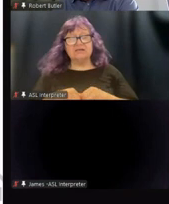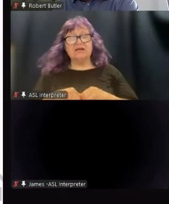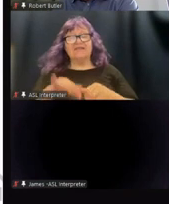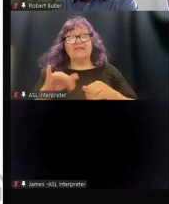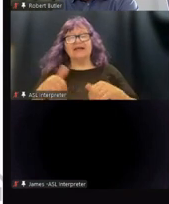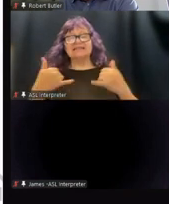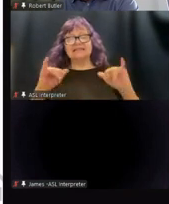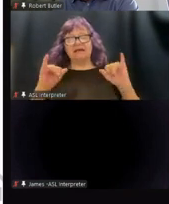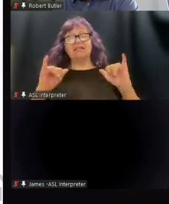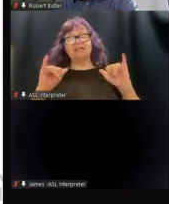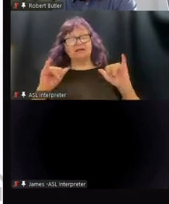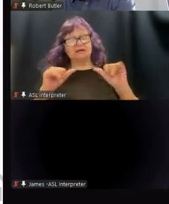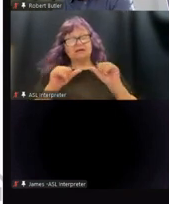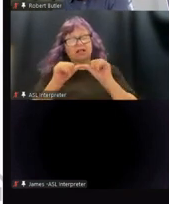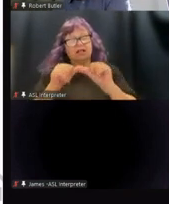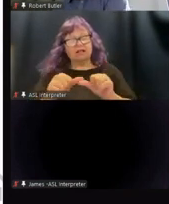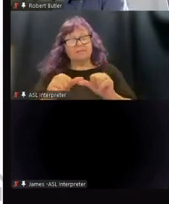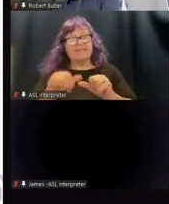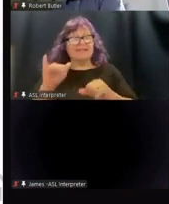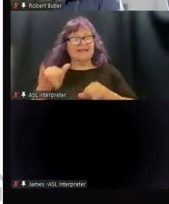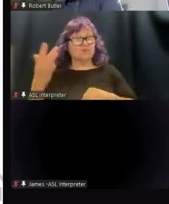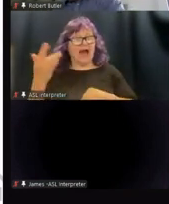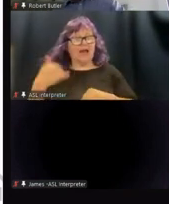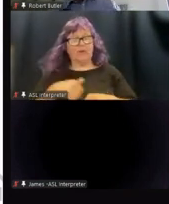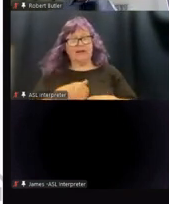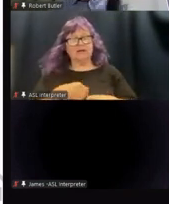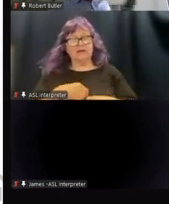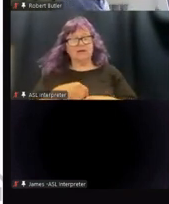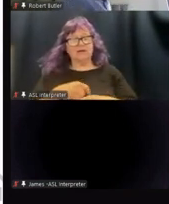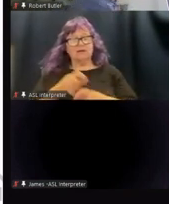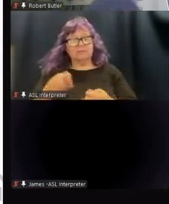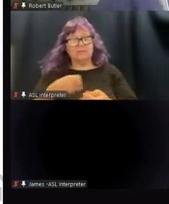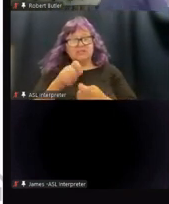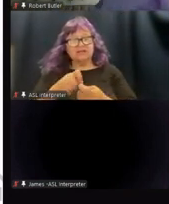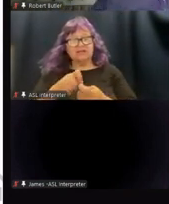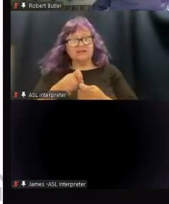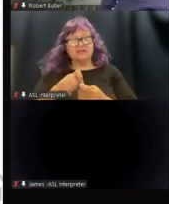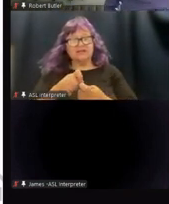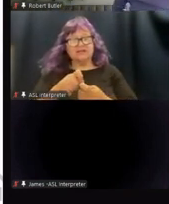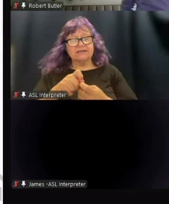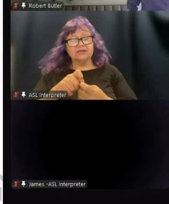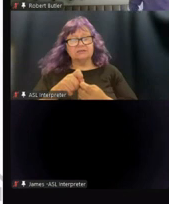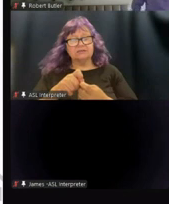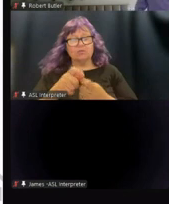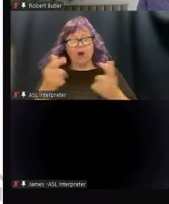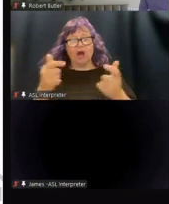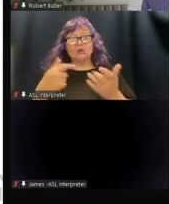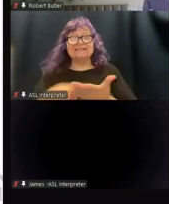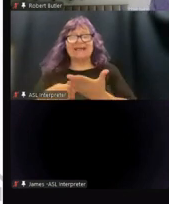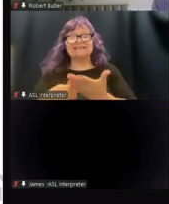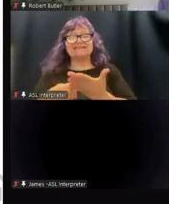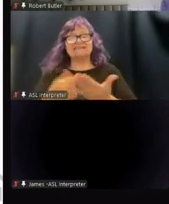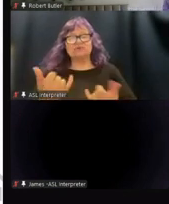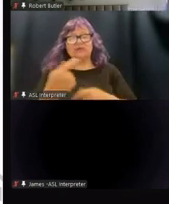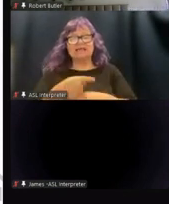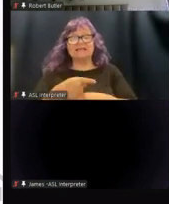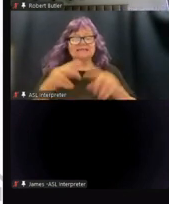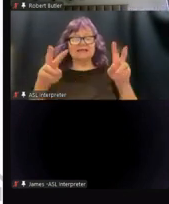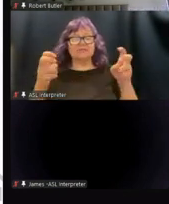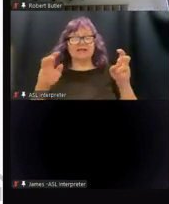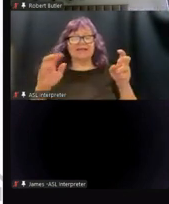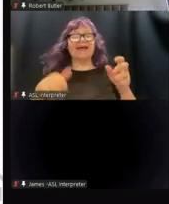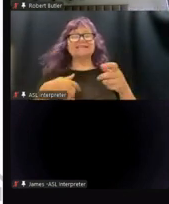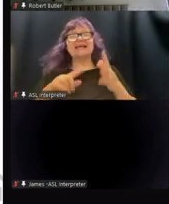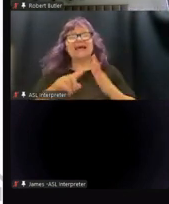system. That's why we're particularly excited to discuss today's topic with you, and that is an